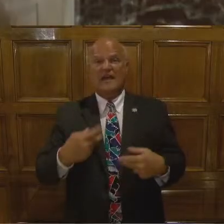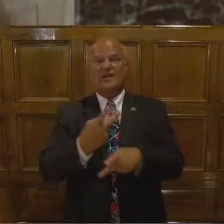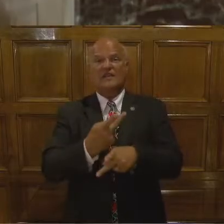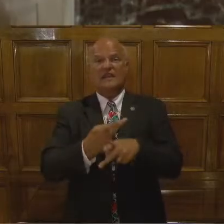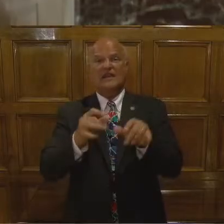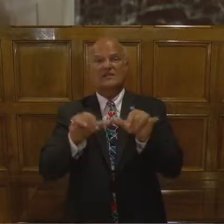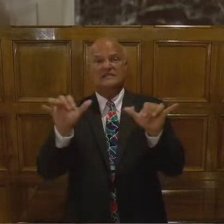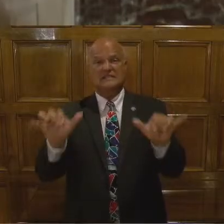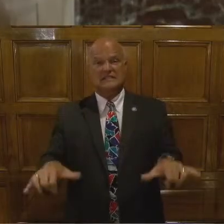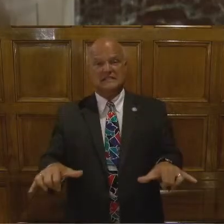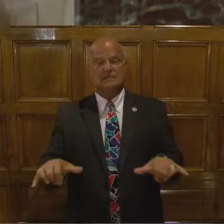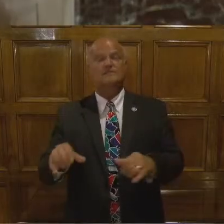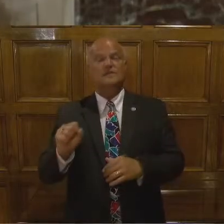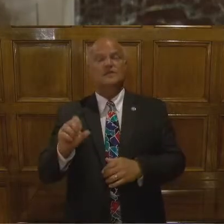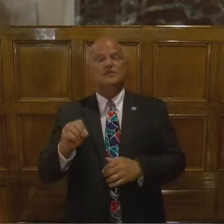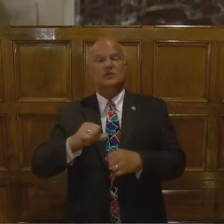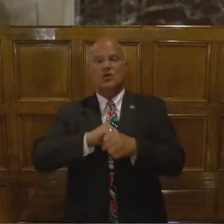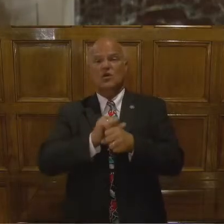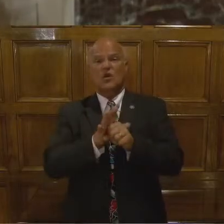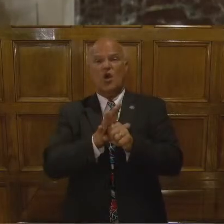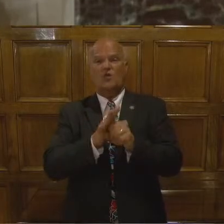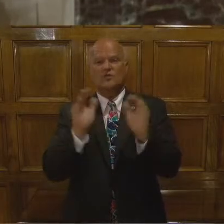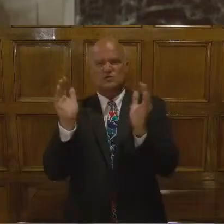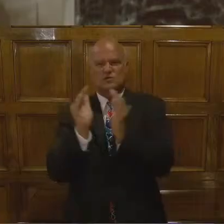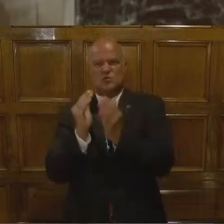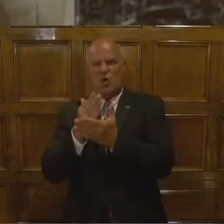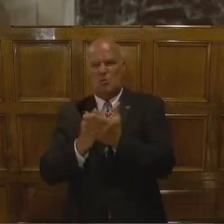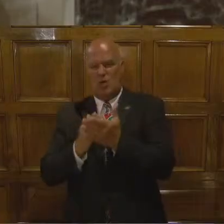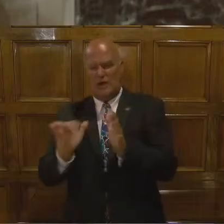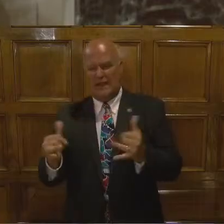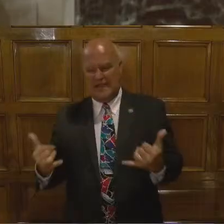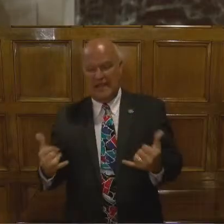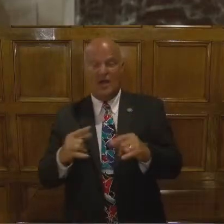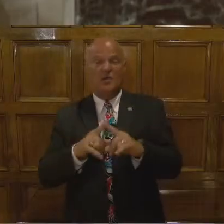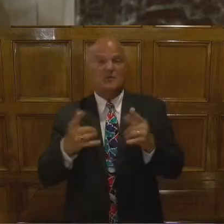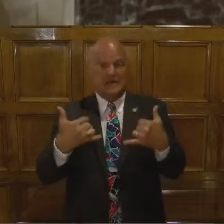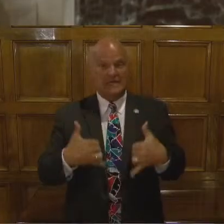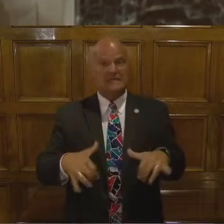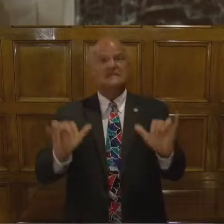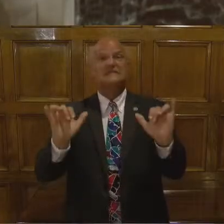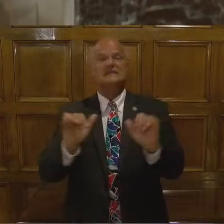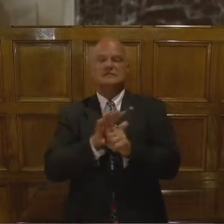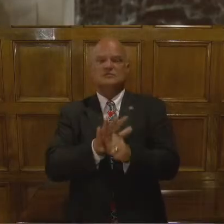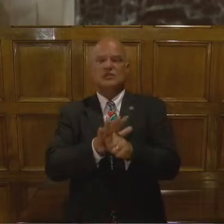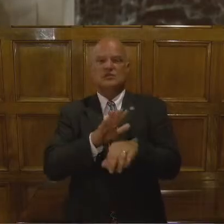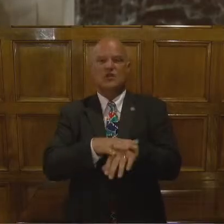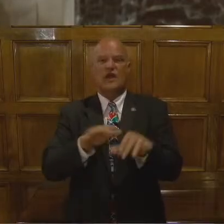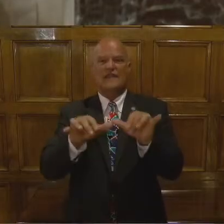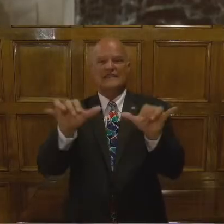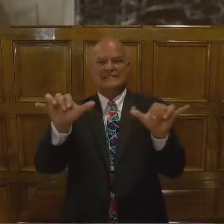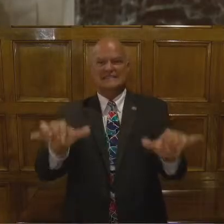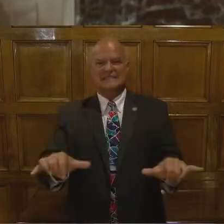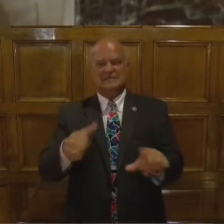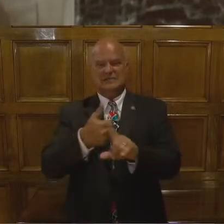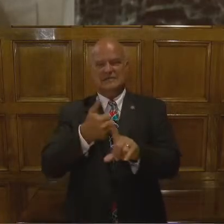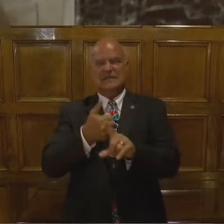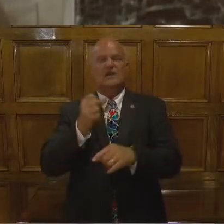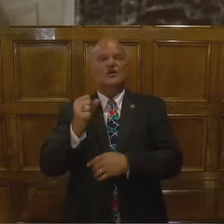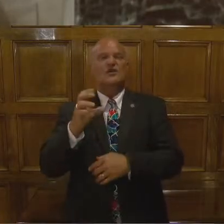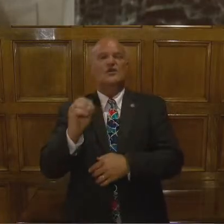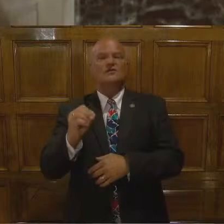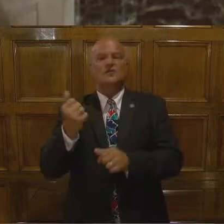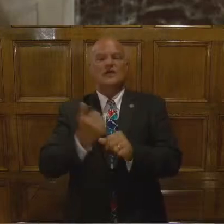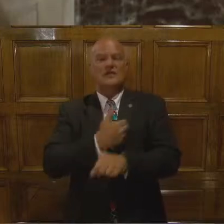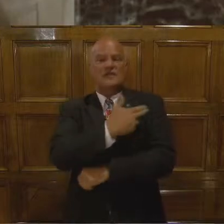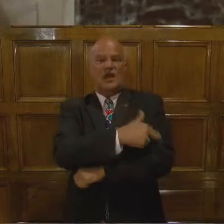system. And the COVID is a small part of that, but it still puts pressure on the system. And so